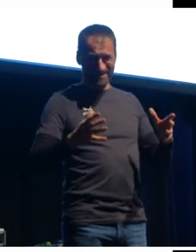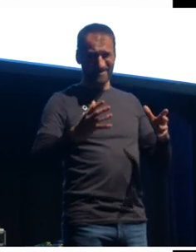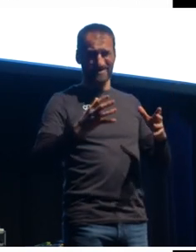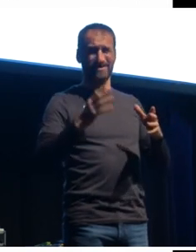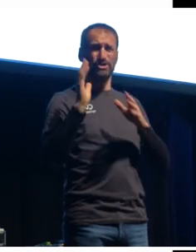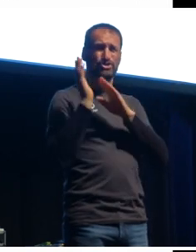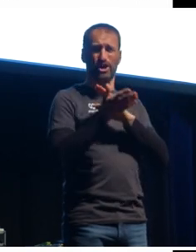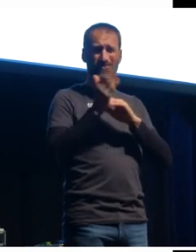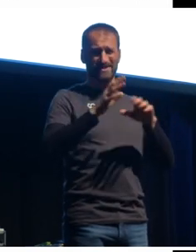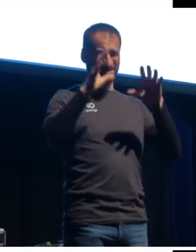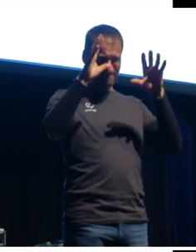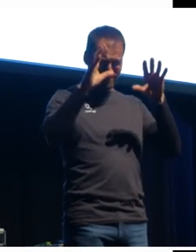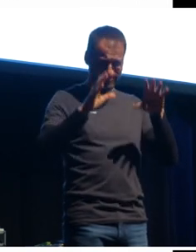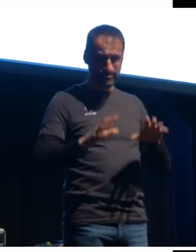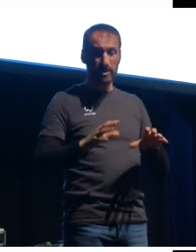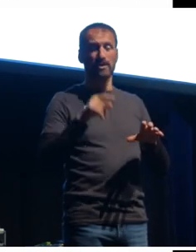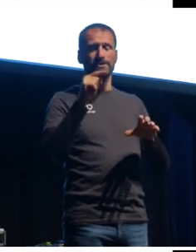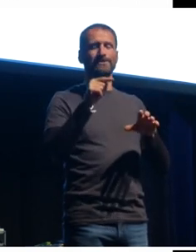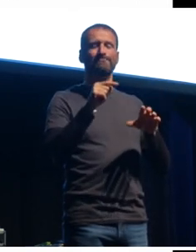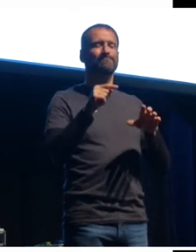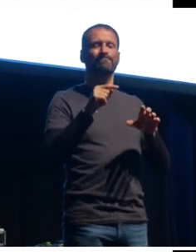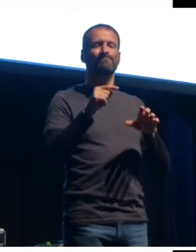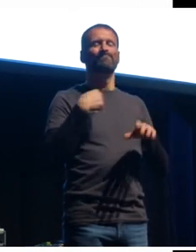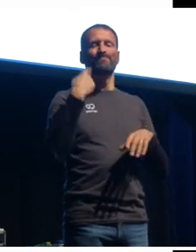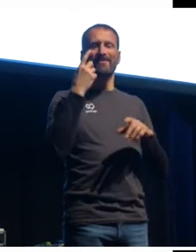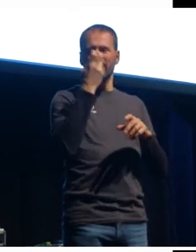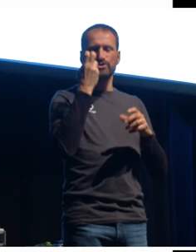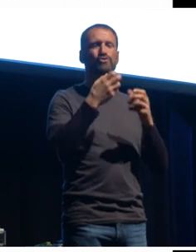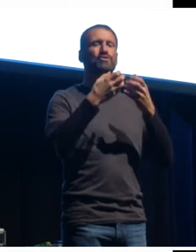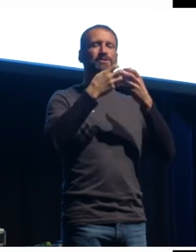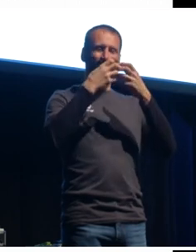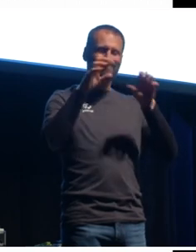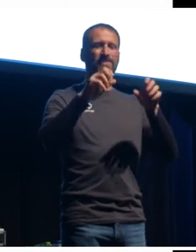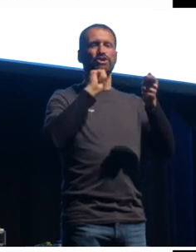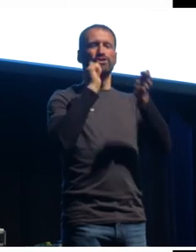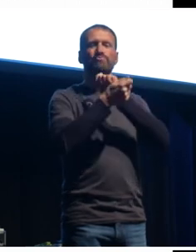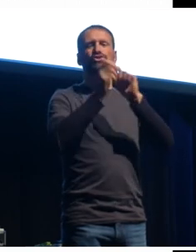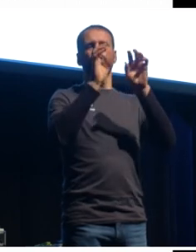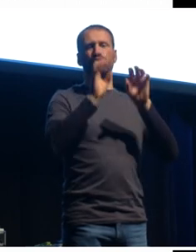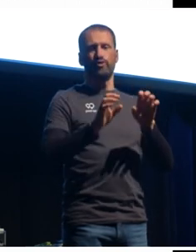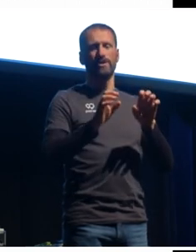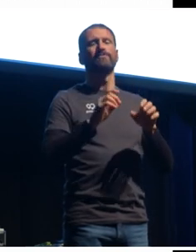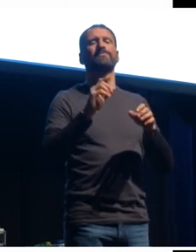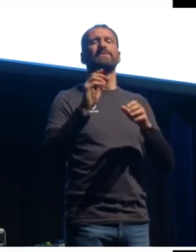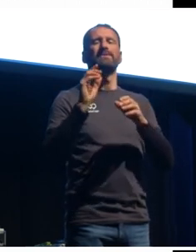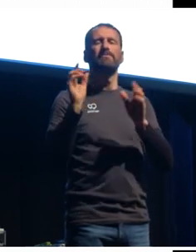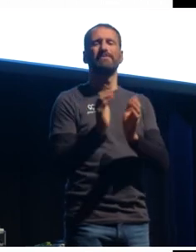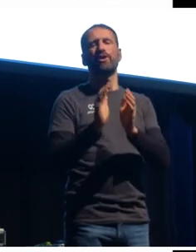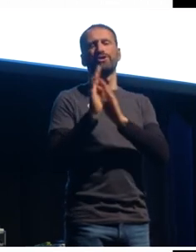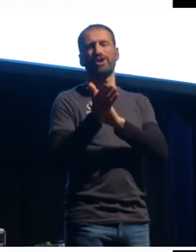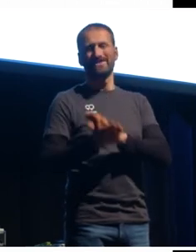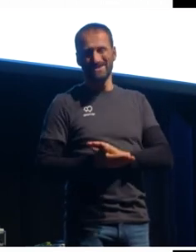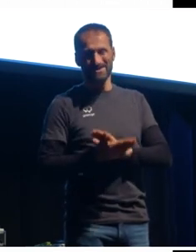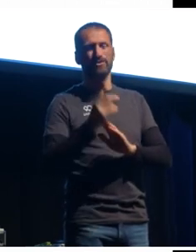out of it. We realized that coordinating services from your clients was pretty challenging, so we moved to an API gateway sort of platform.